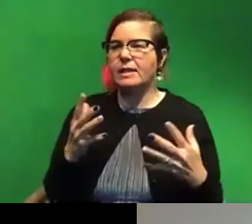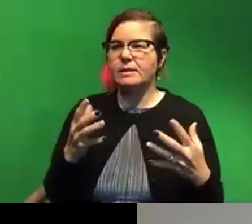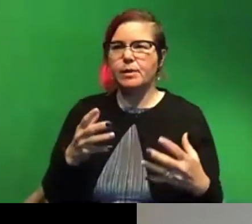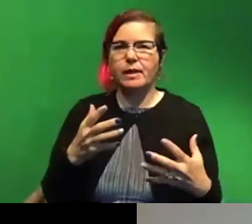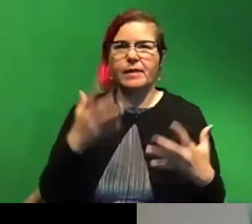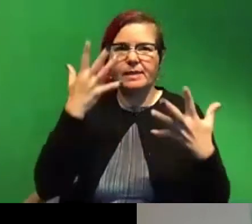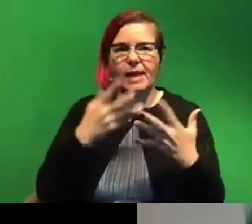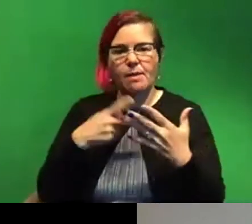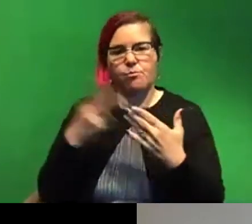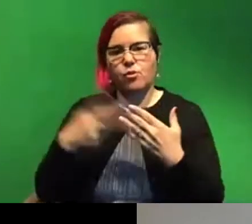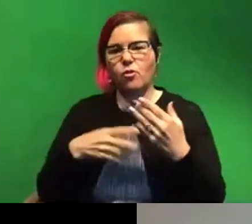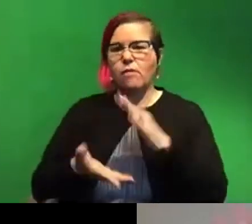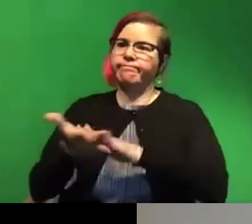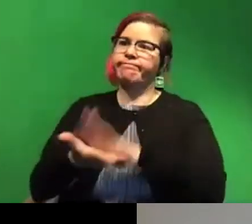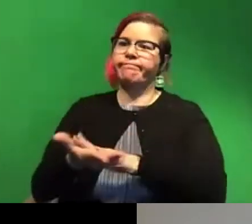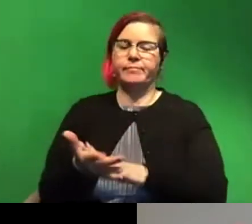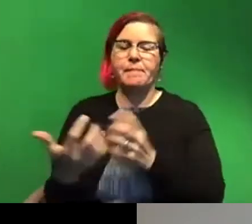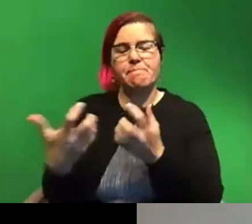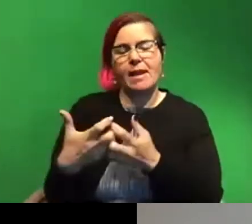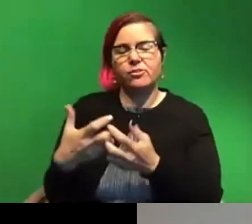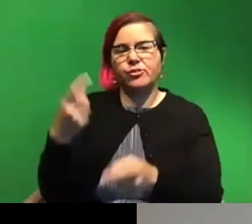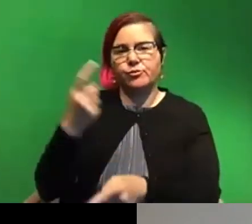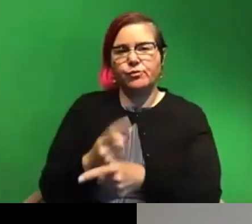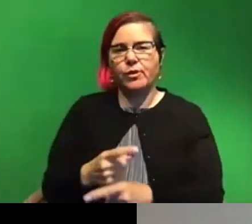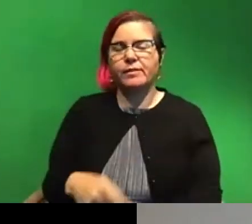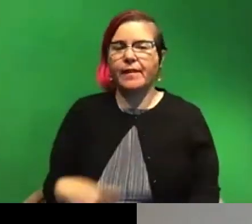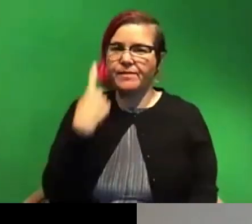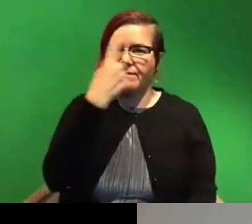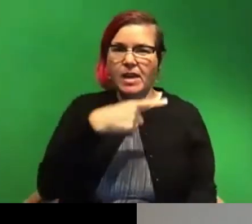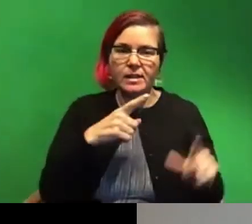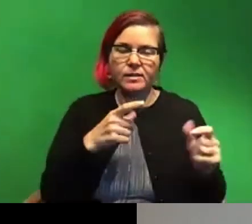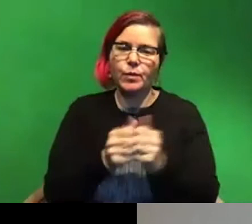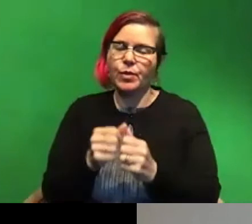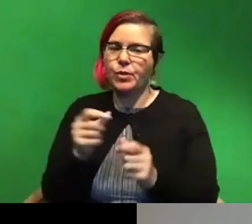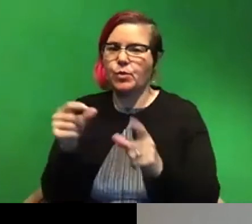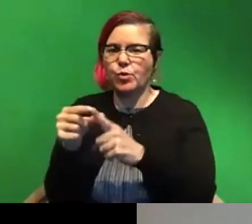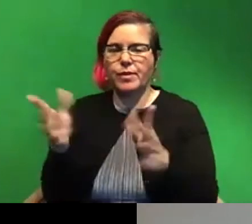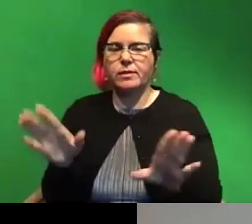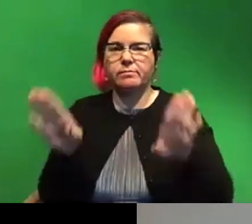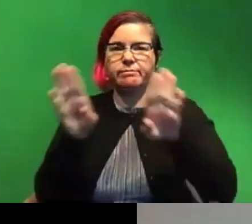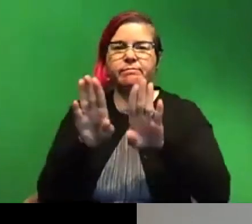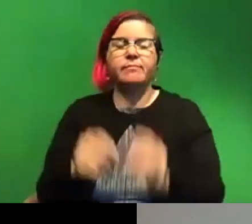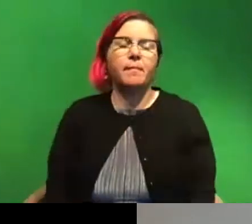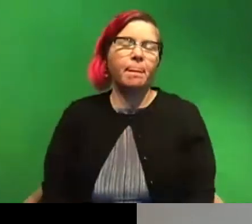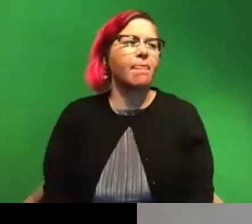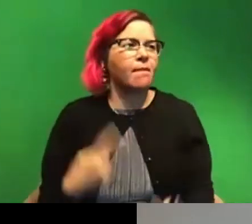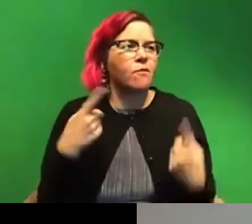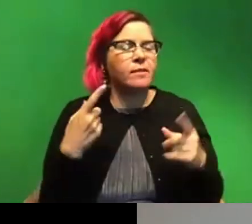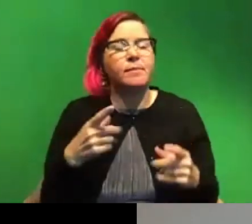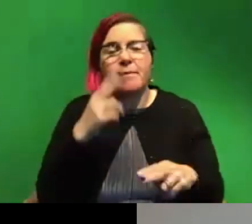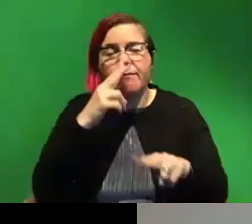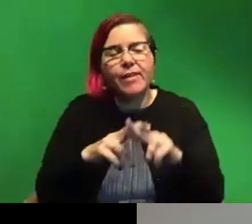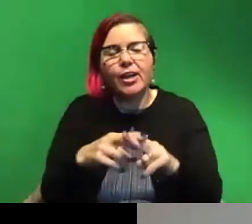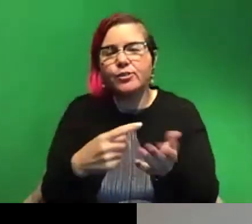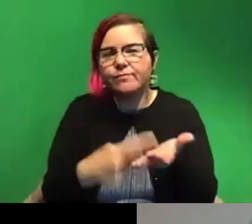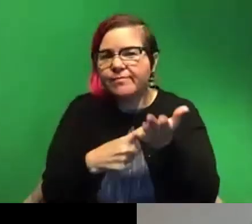on. Right. It's matching the face card with the word, Right. Oh man, wild. It's still so fun to talk about